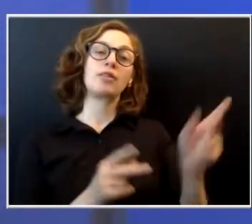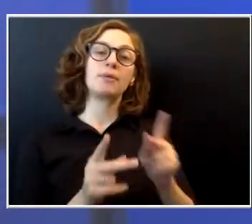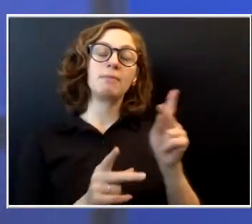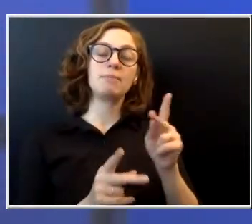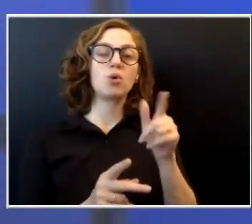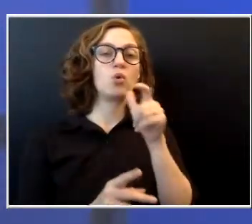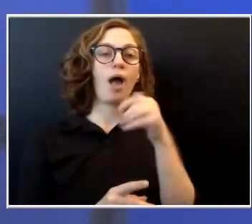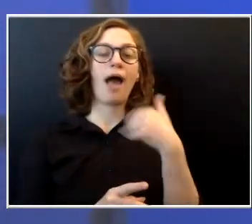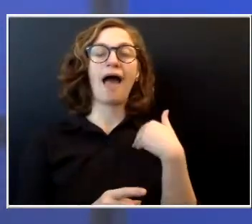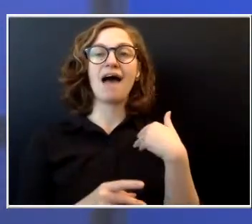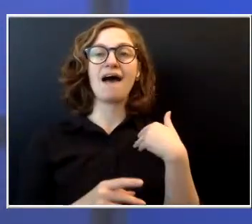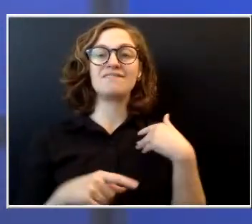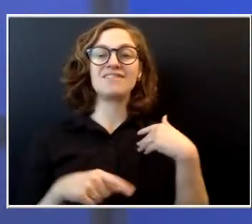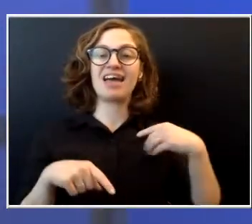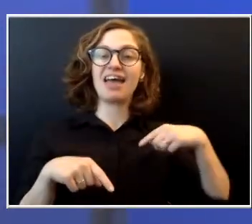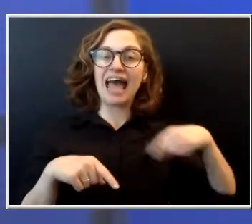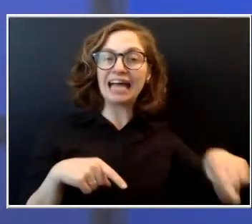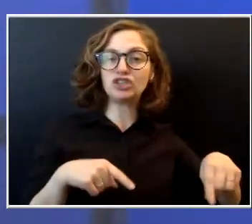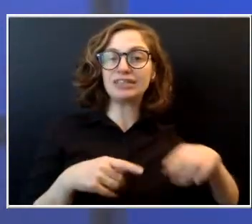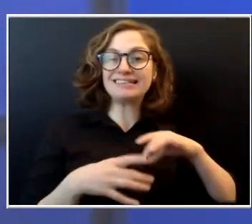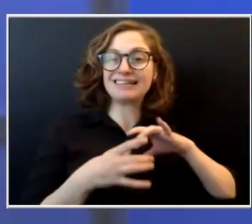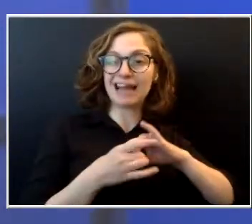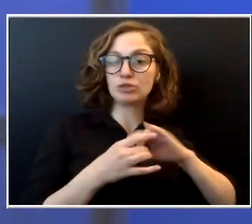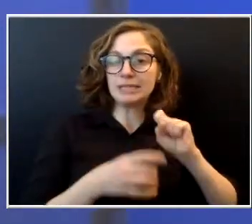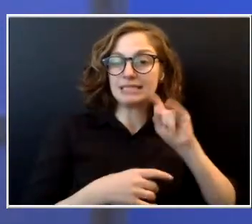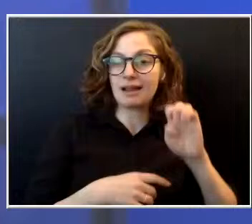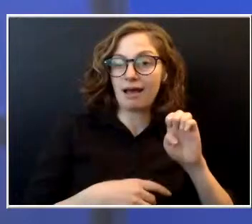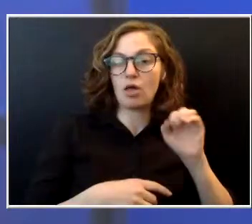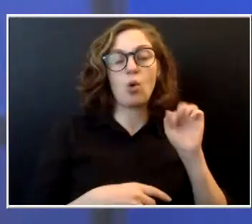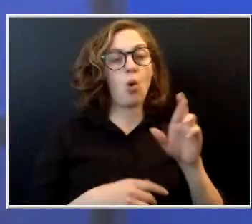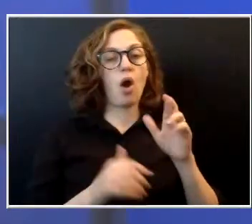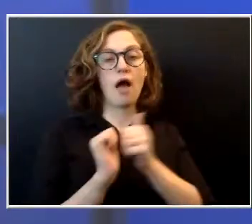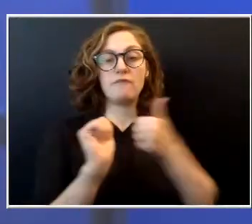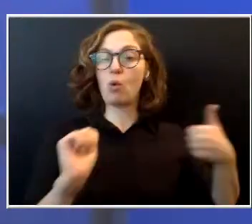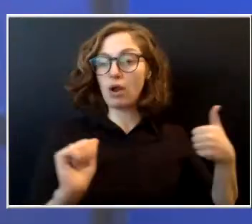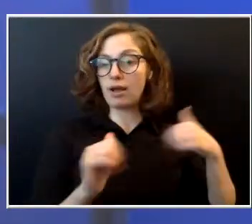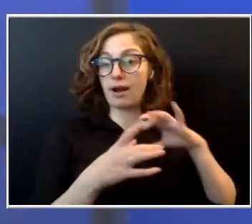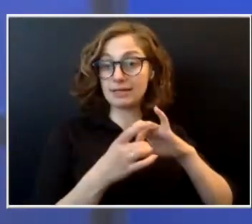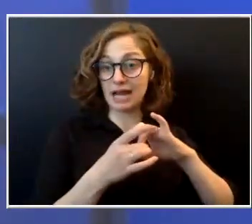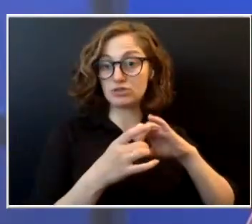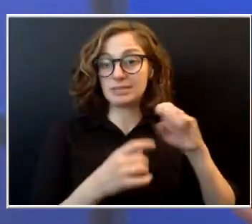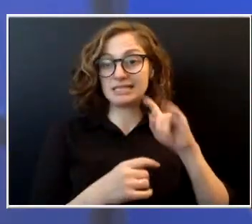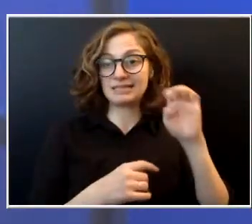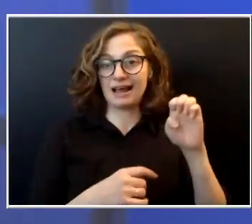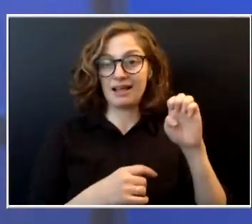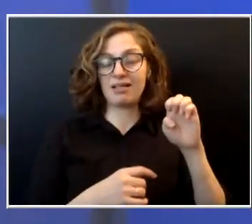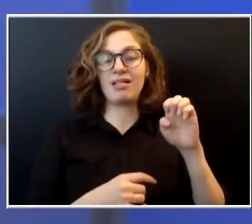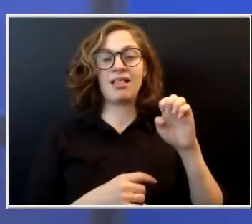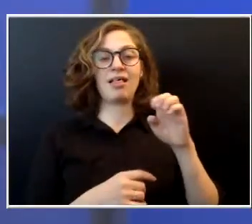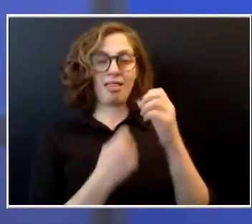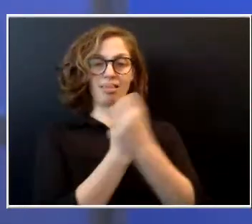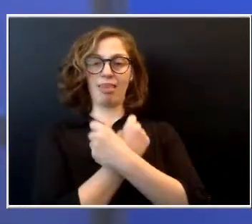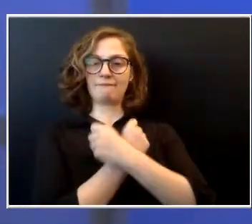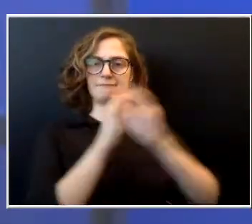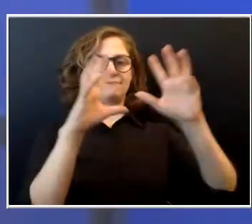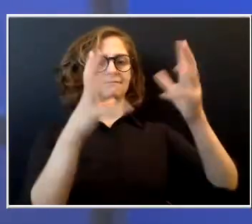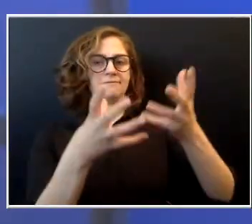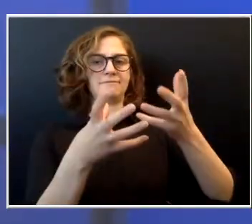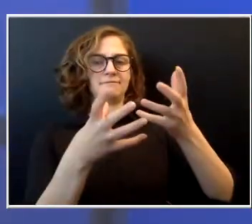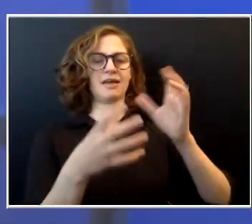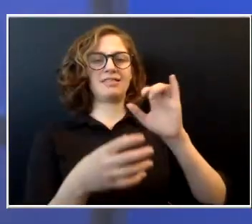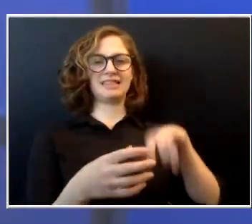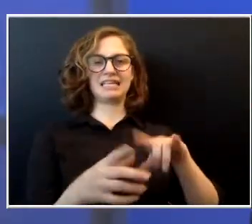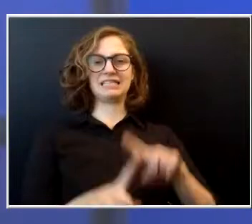style, the idea of love looks very different. Instead of it being a more measured experience, you're seeing